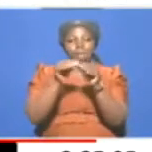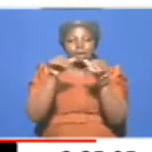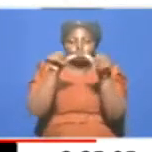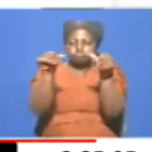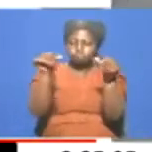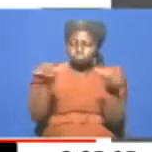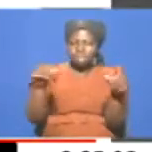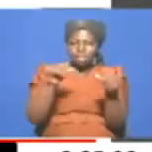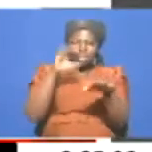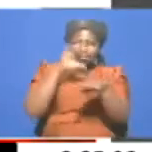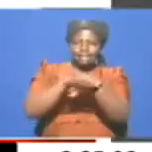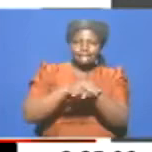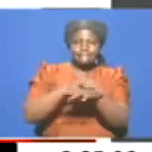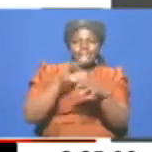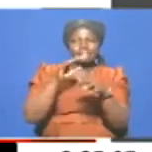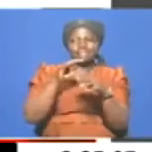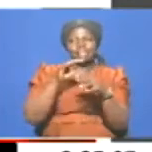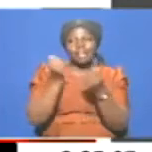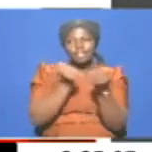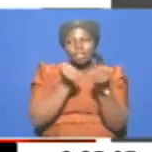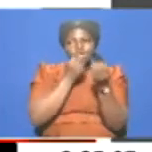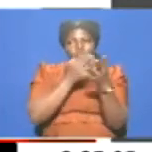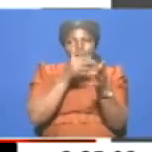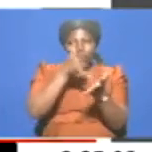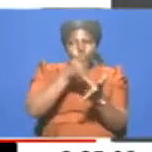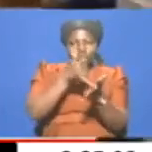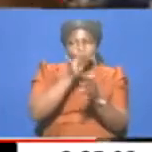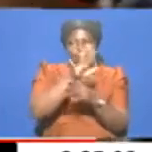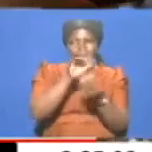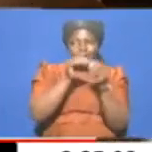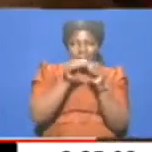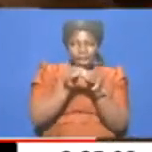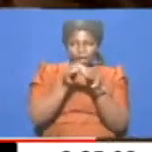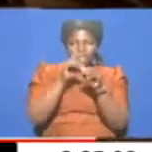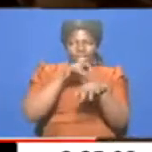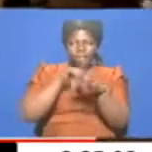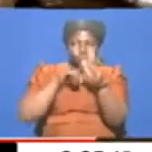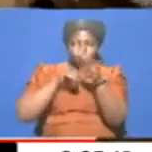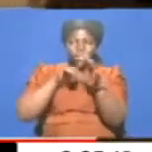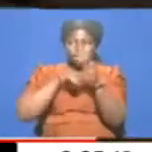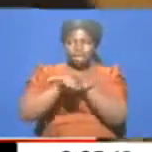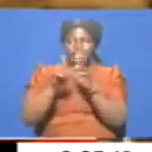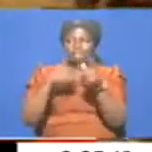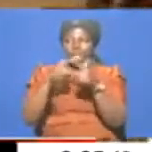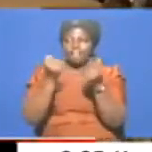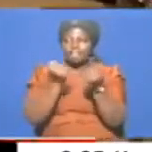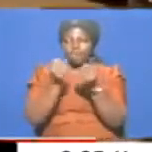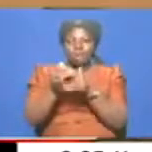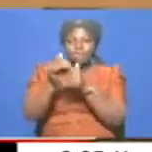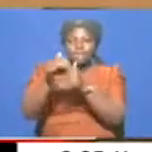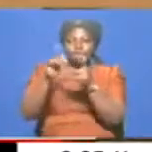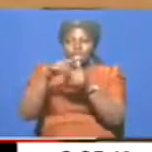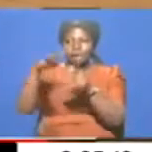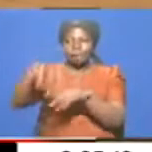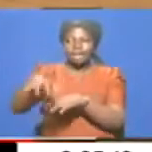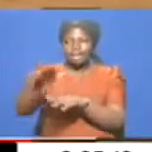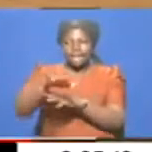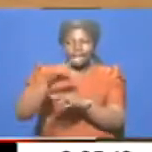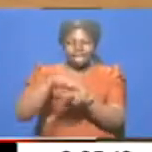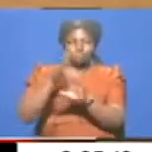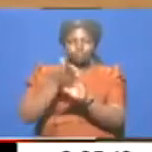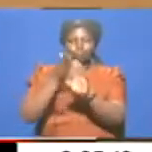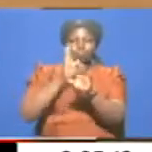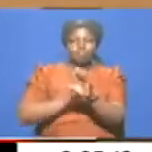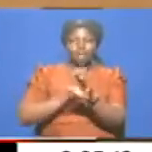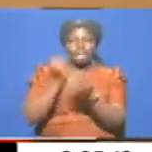details, including its number plate at the entry. The vehicle is then let into the parking area. At the exit point, the vehicle is